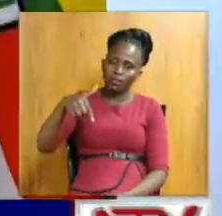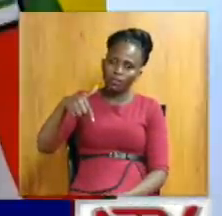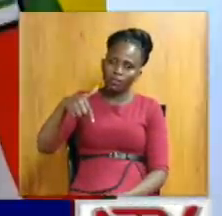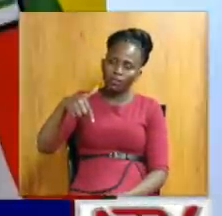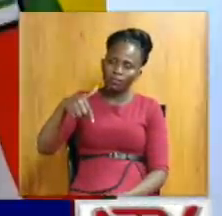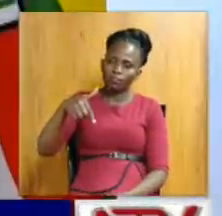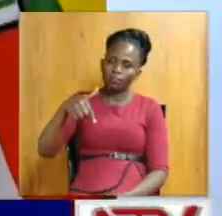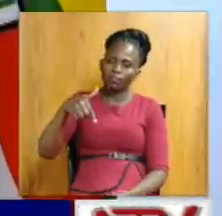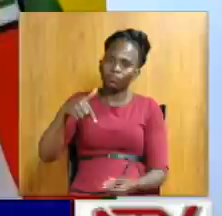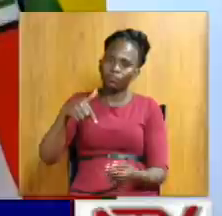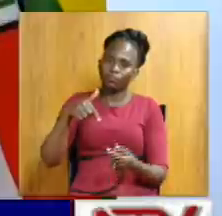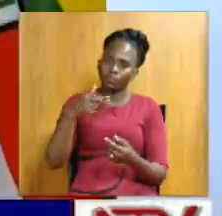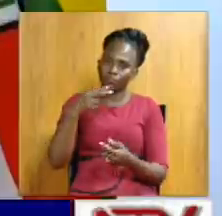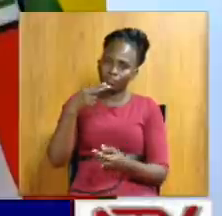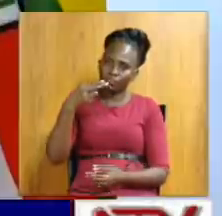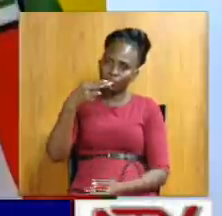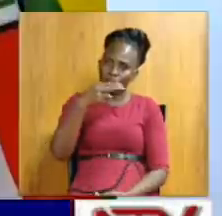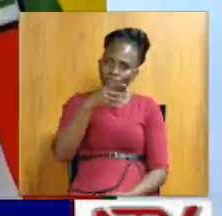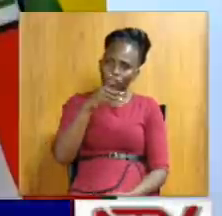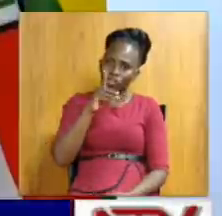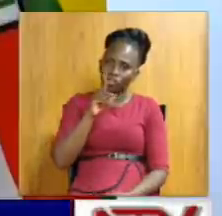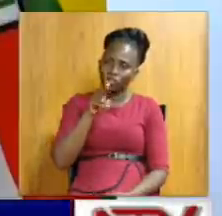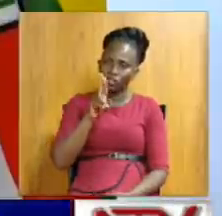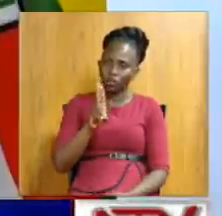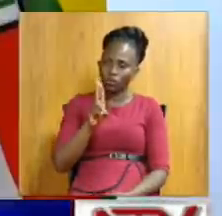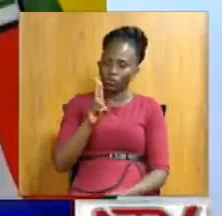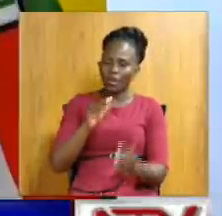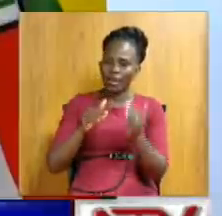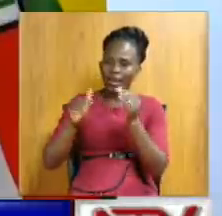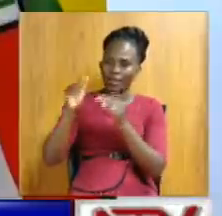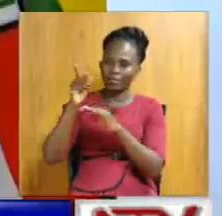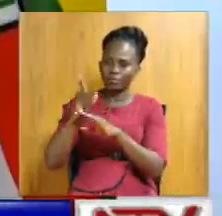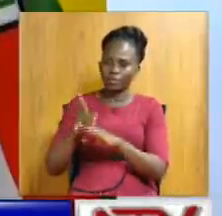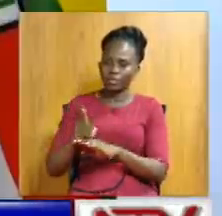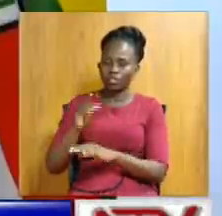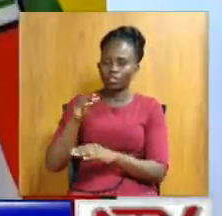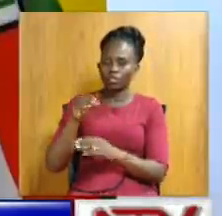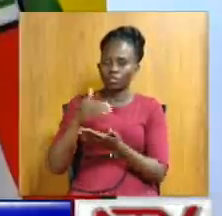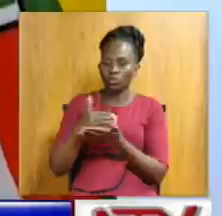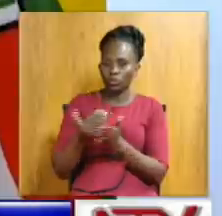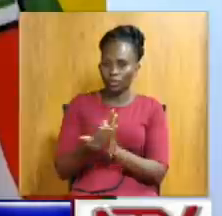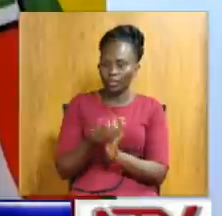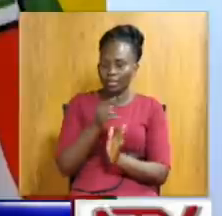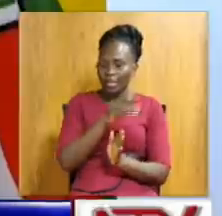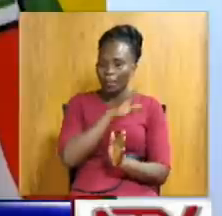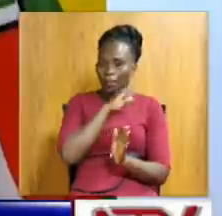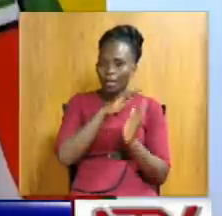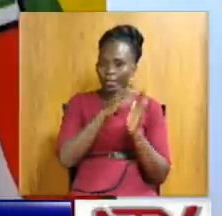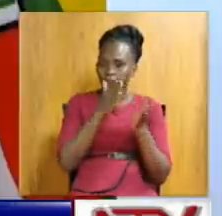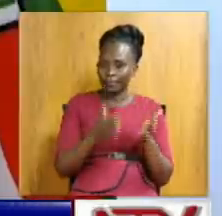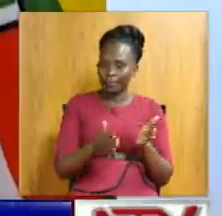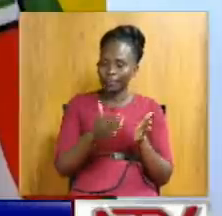And the HDU, high dependency units, beds are